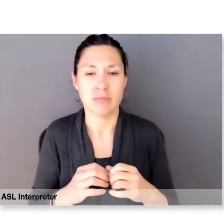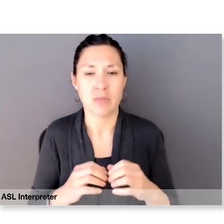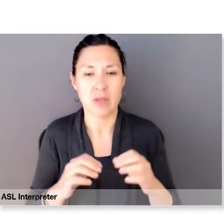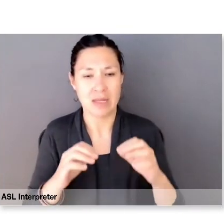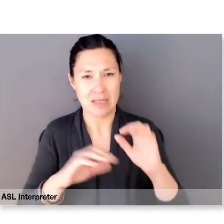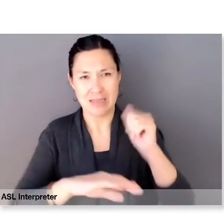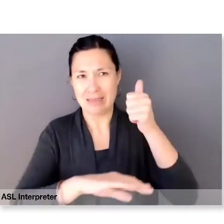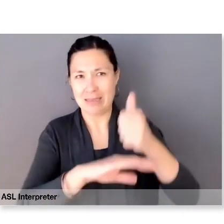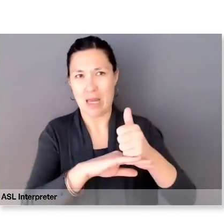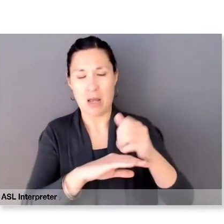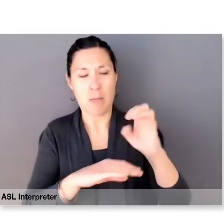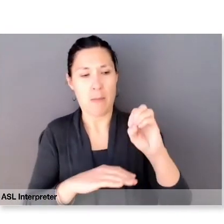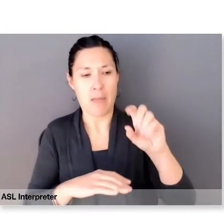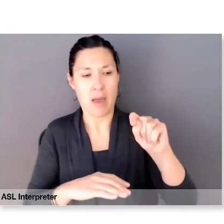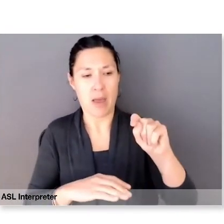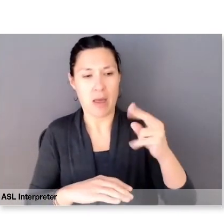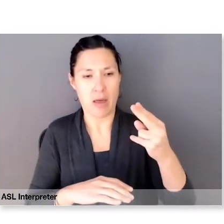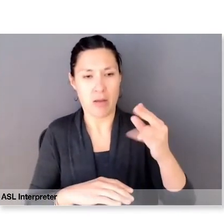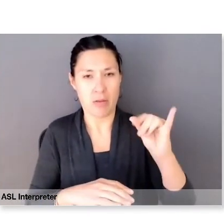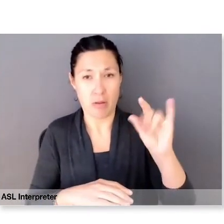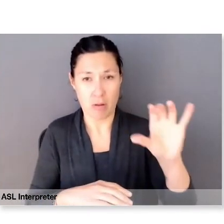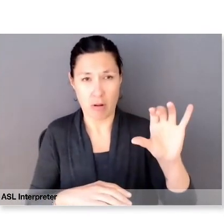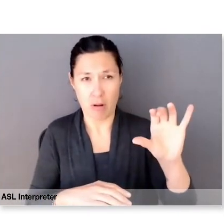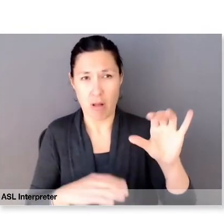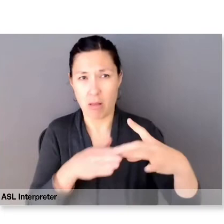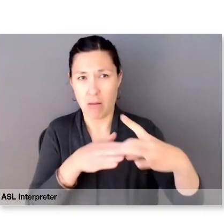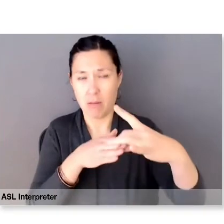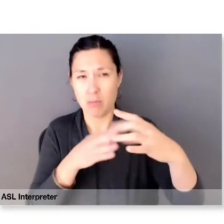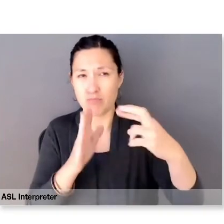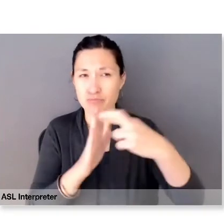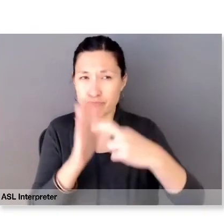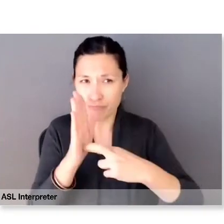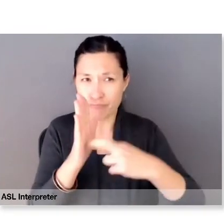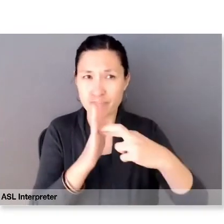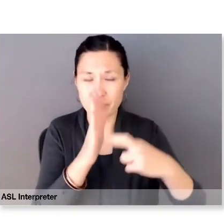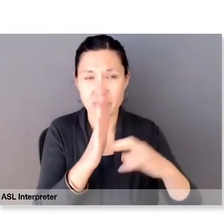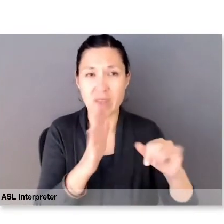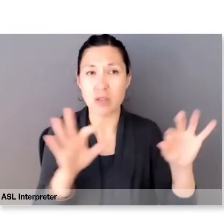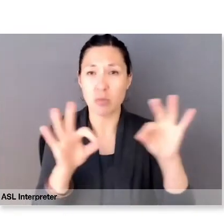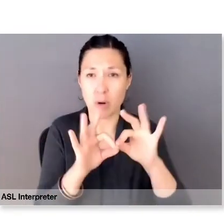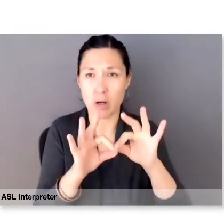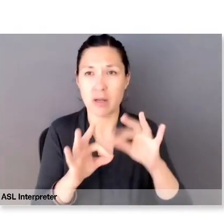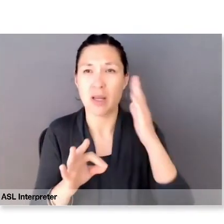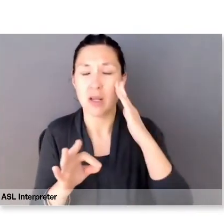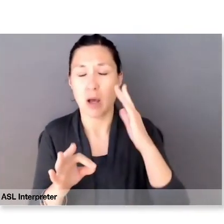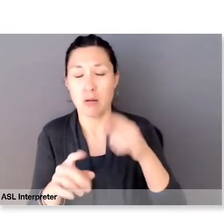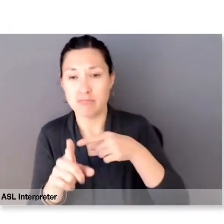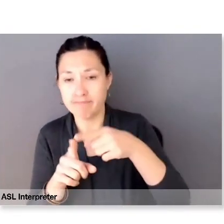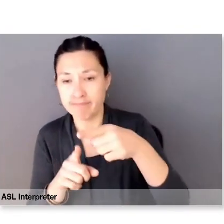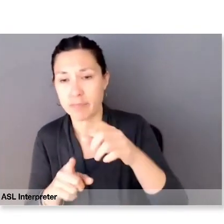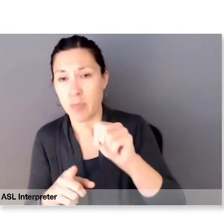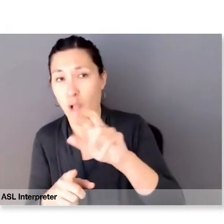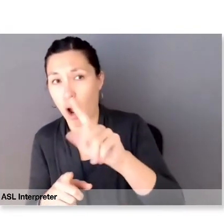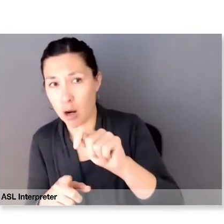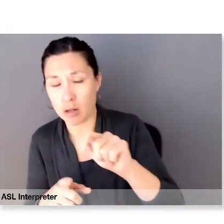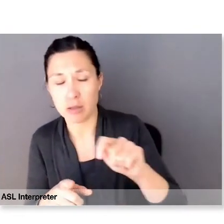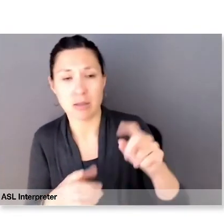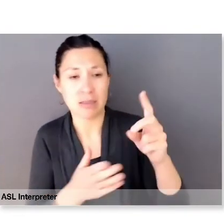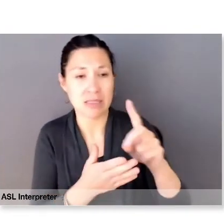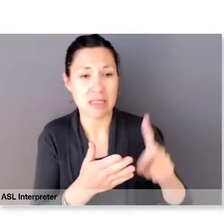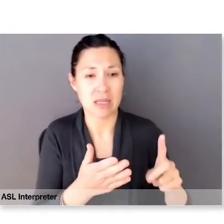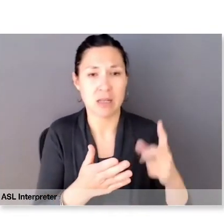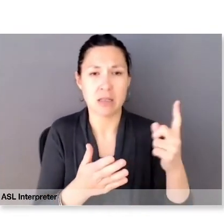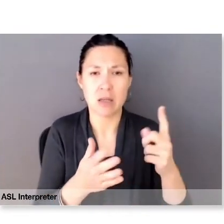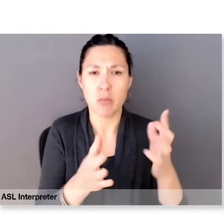obviously one way to start. But also I really think, especially for art and design, I think one of the important aspects